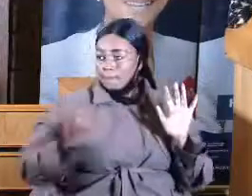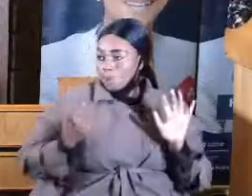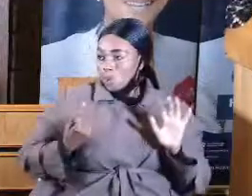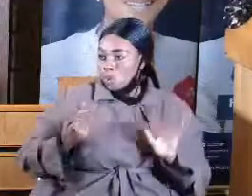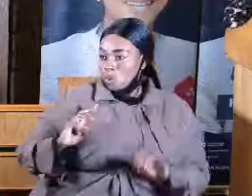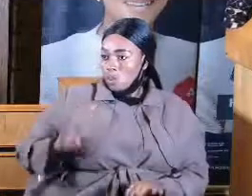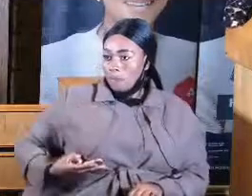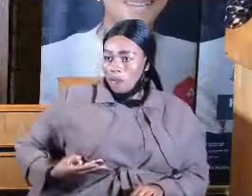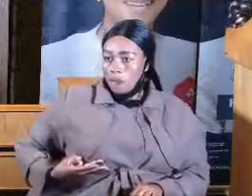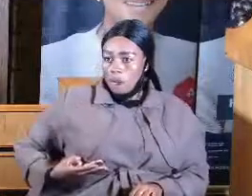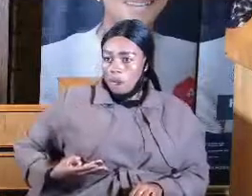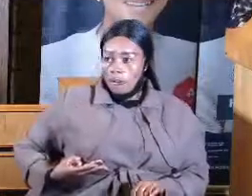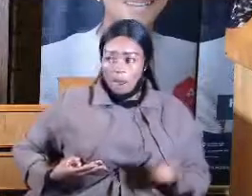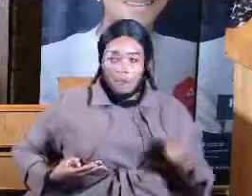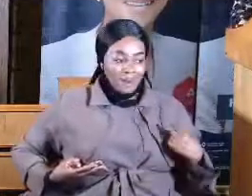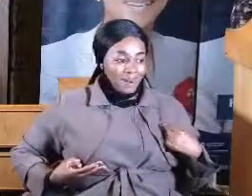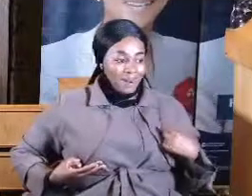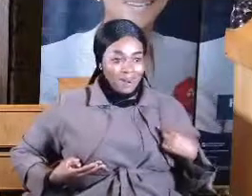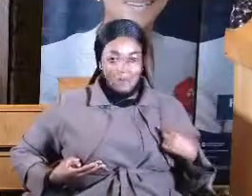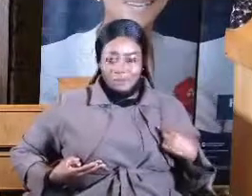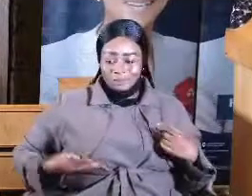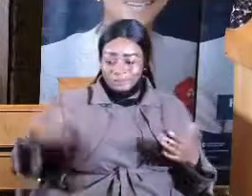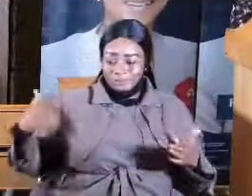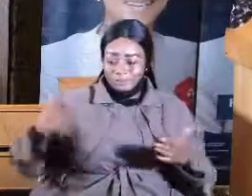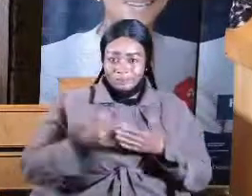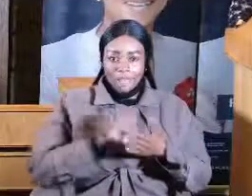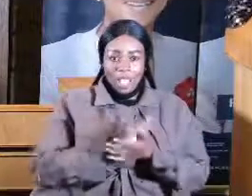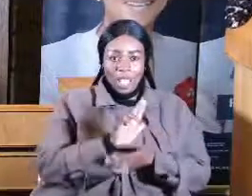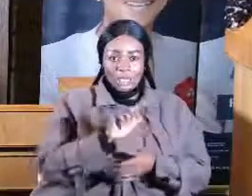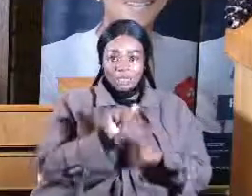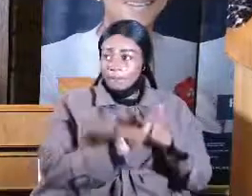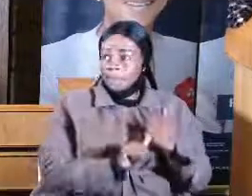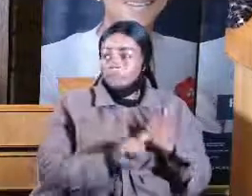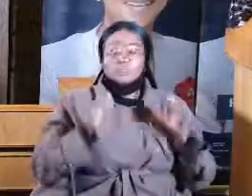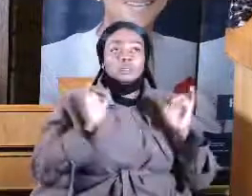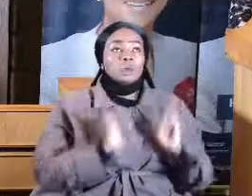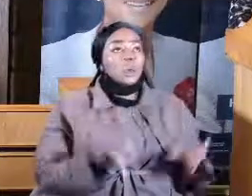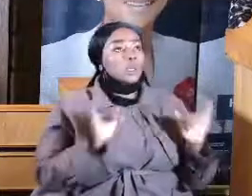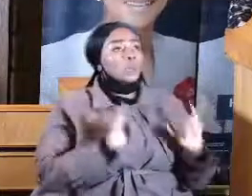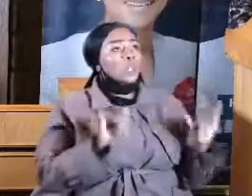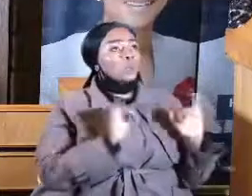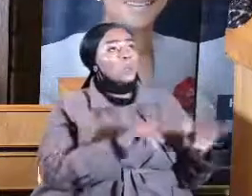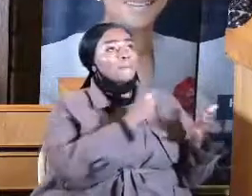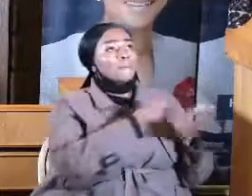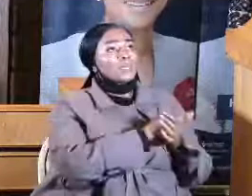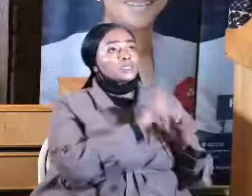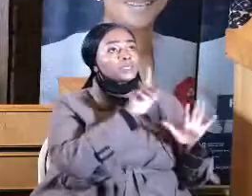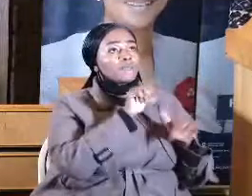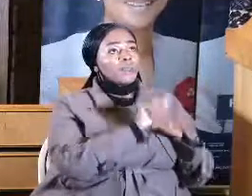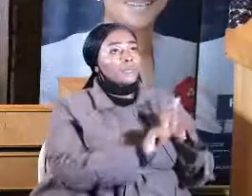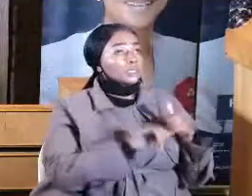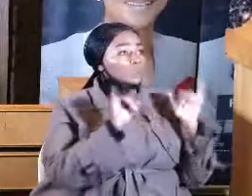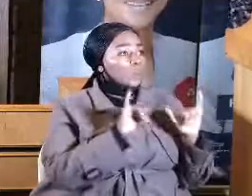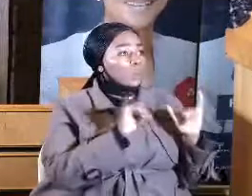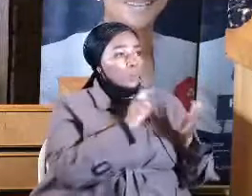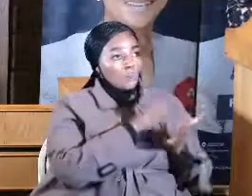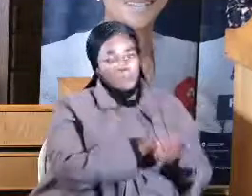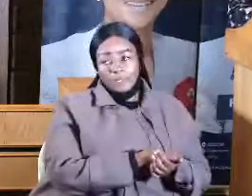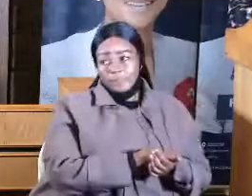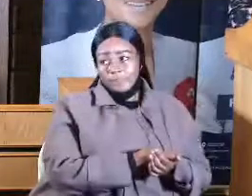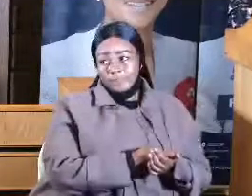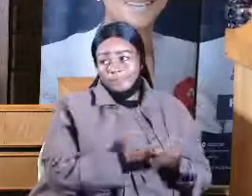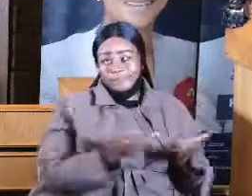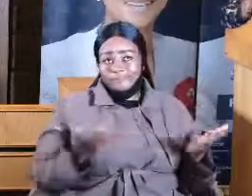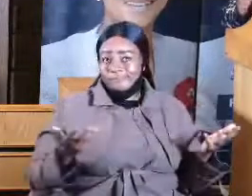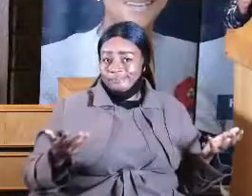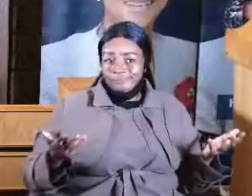firm, and I haven't received work for the last 18 months. I've been waiting for payment for the last 7 months. And